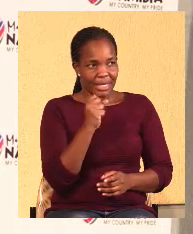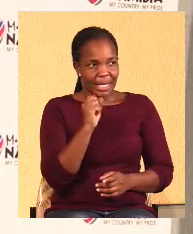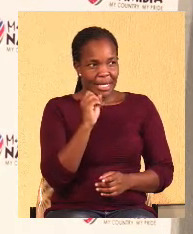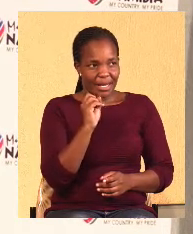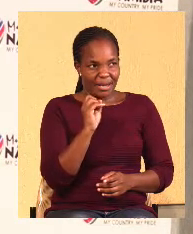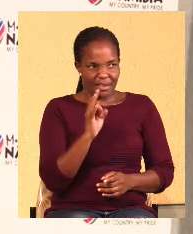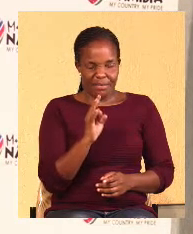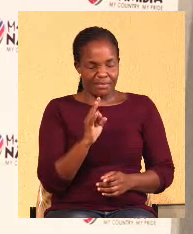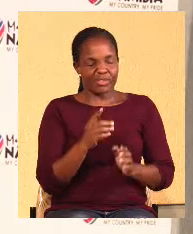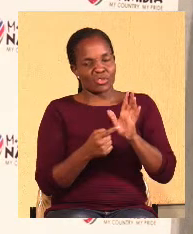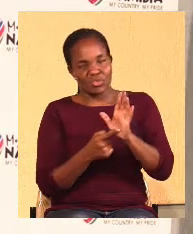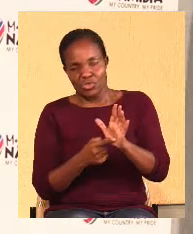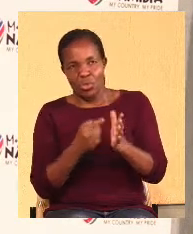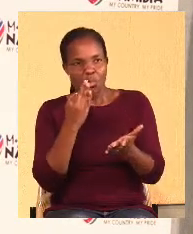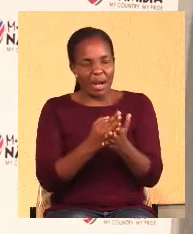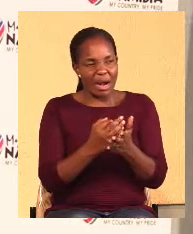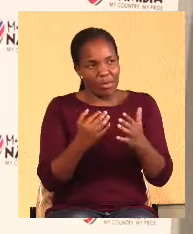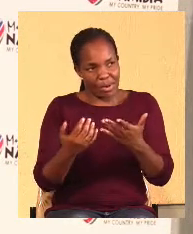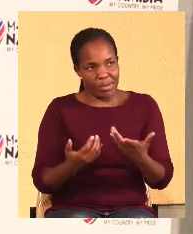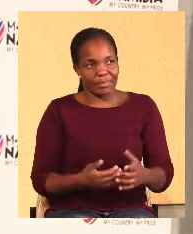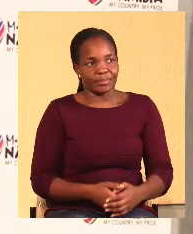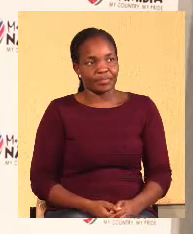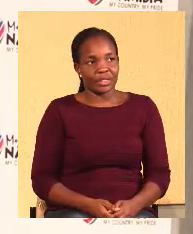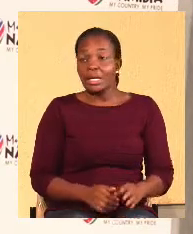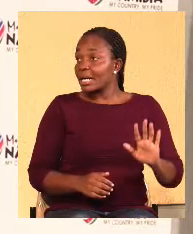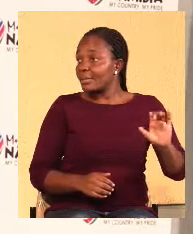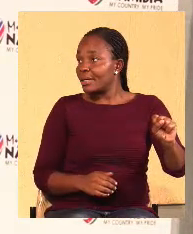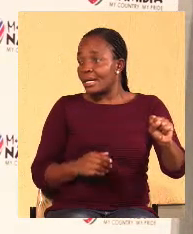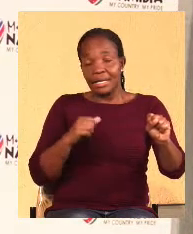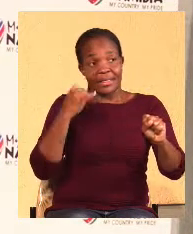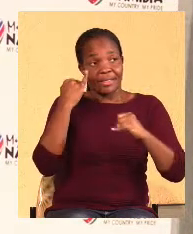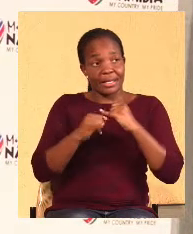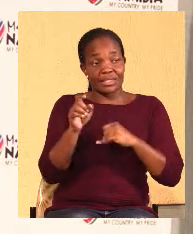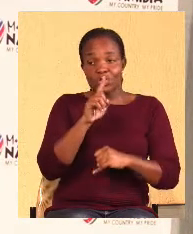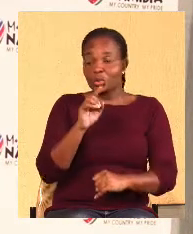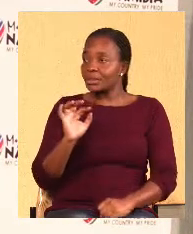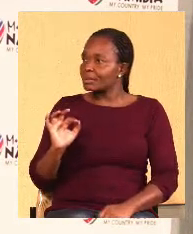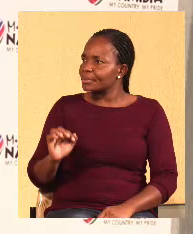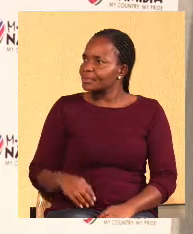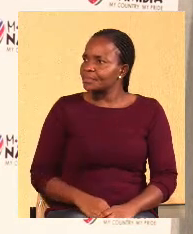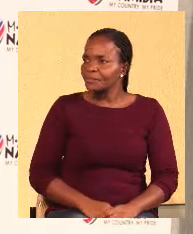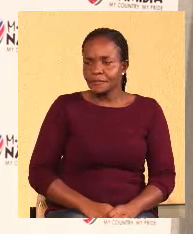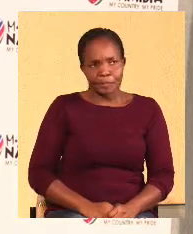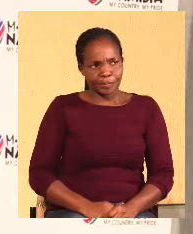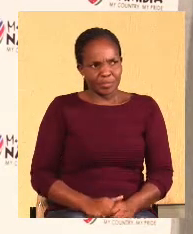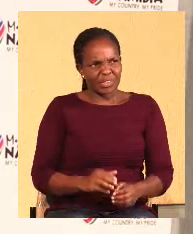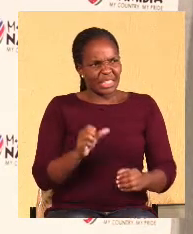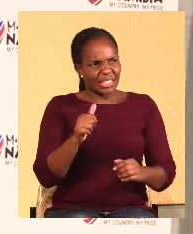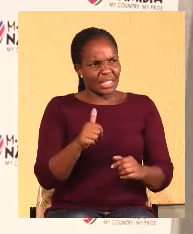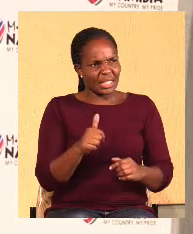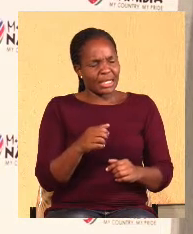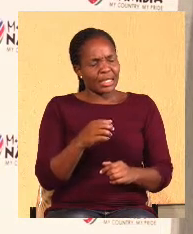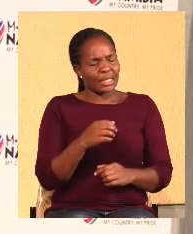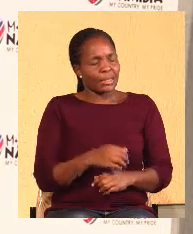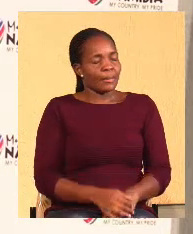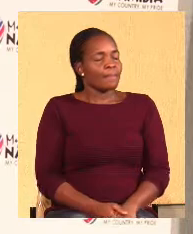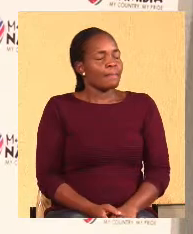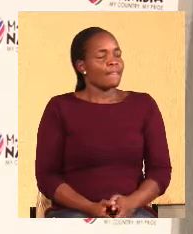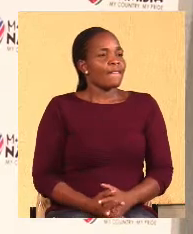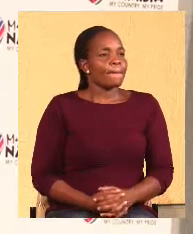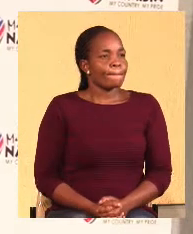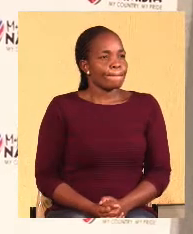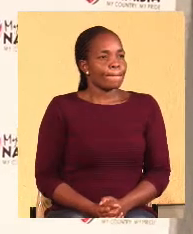passes during trial. Okay. And then one last question with regard to that was whether we are looking at facing